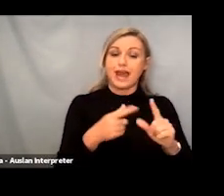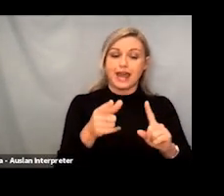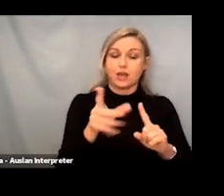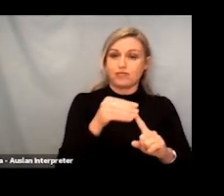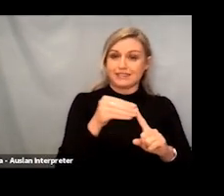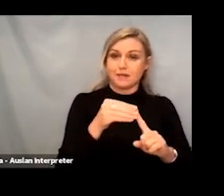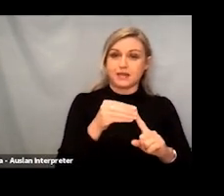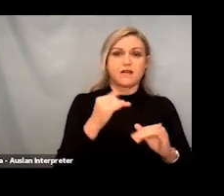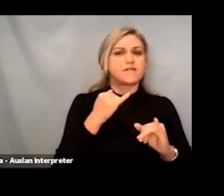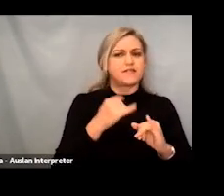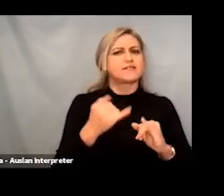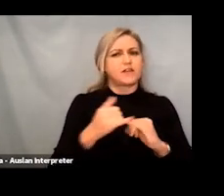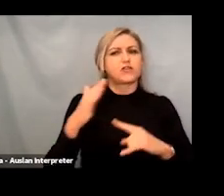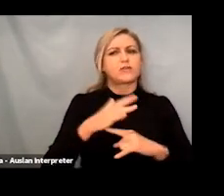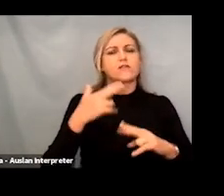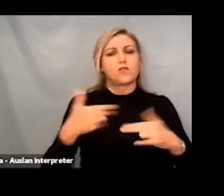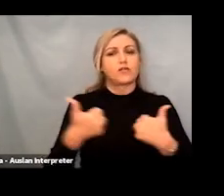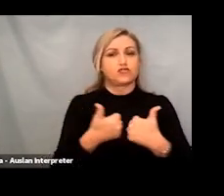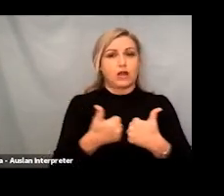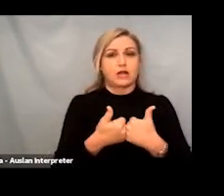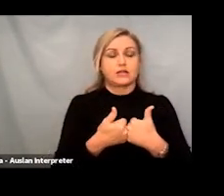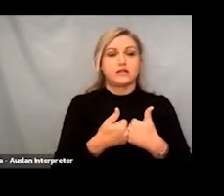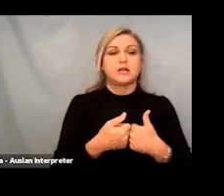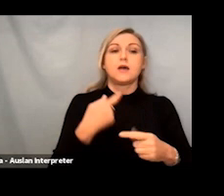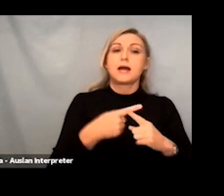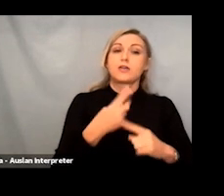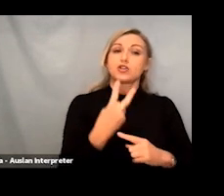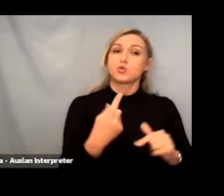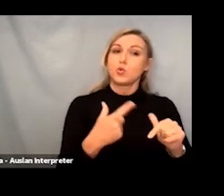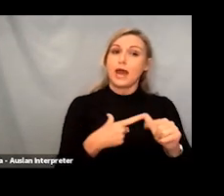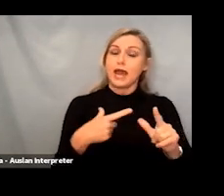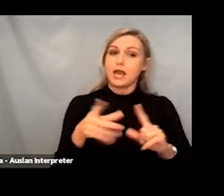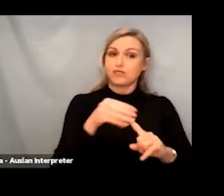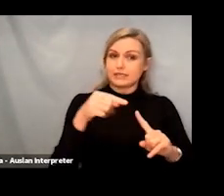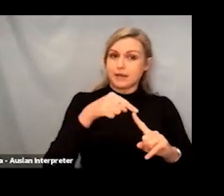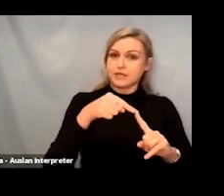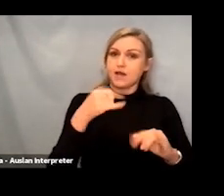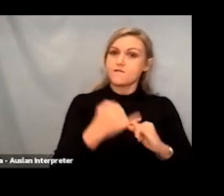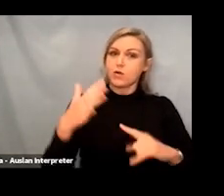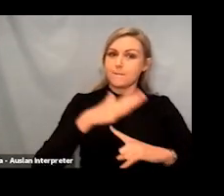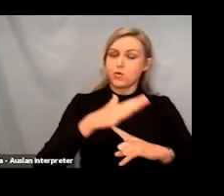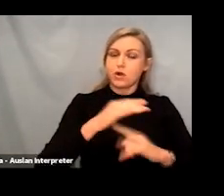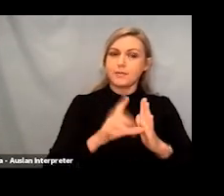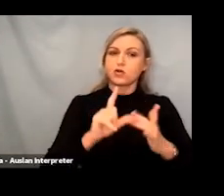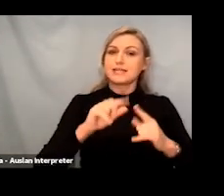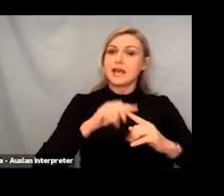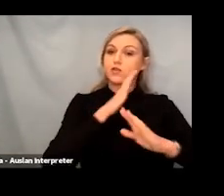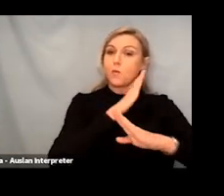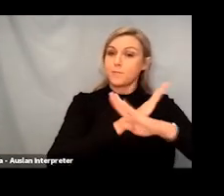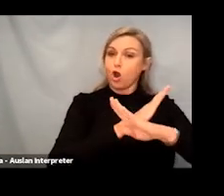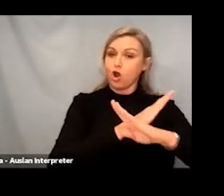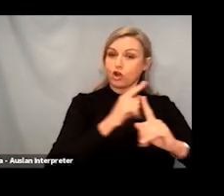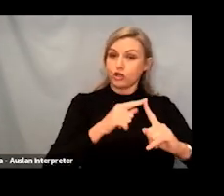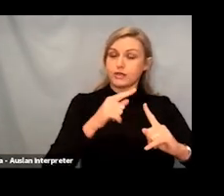to these drugs' potency. We also know that the 2A receptor is critically important because if you block it by giving